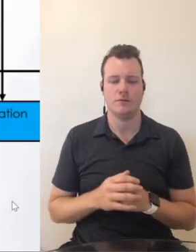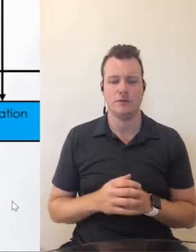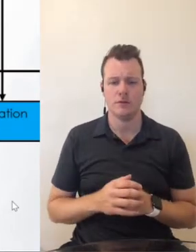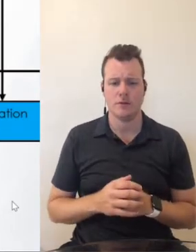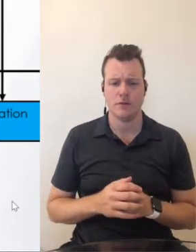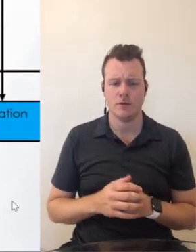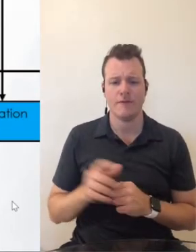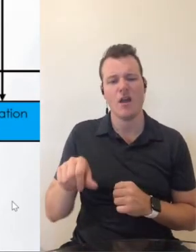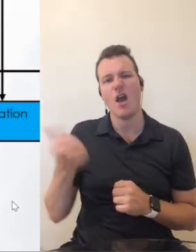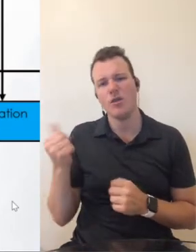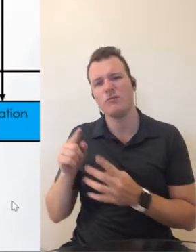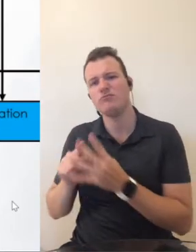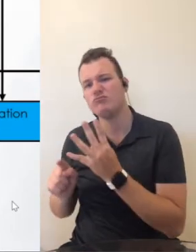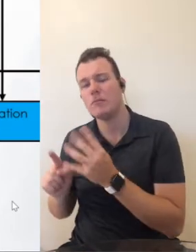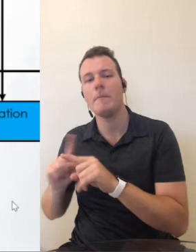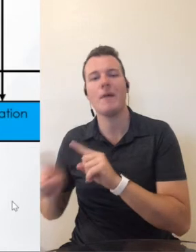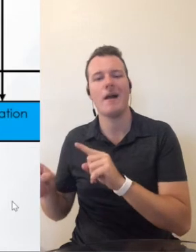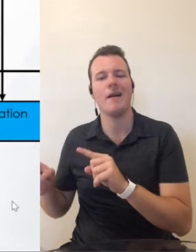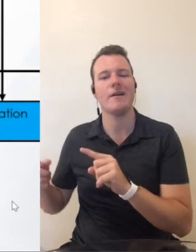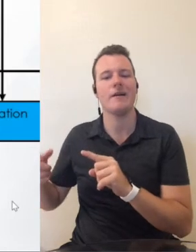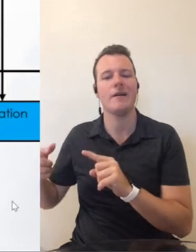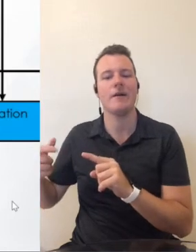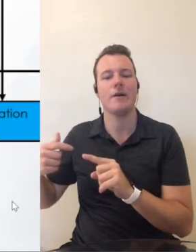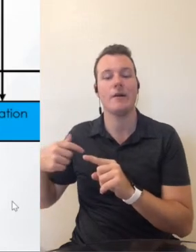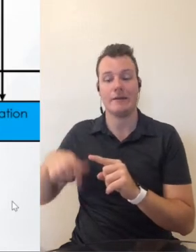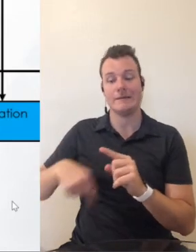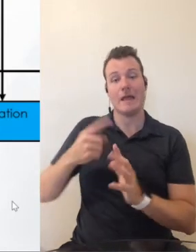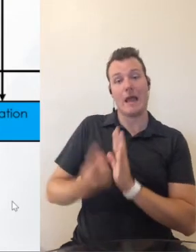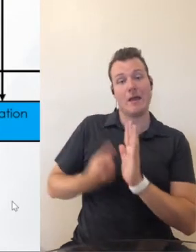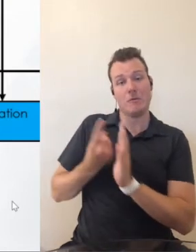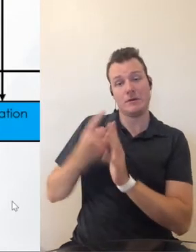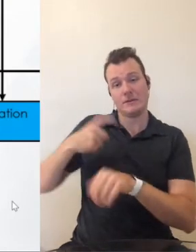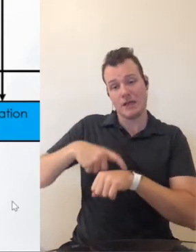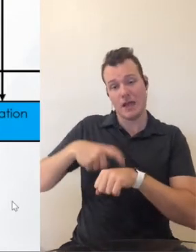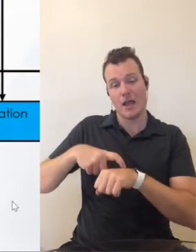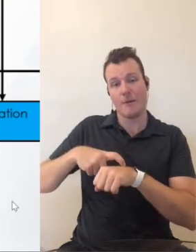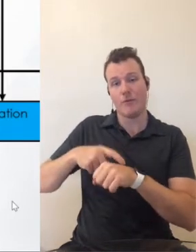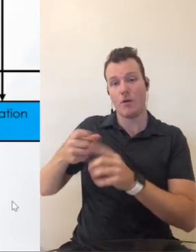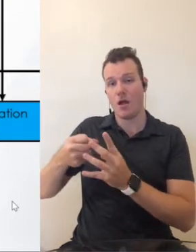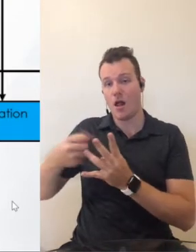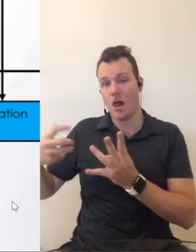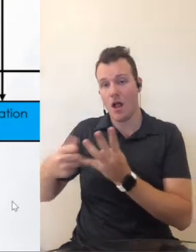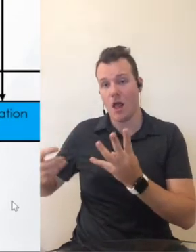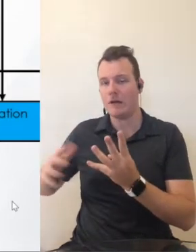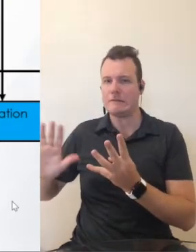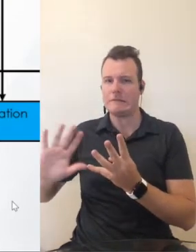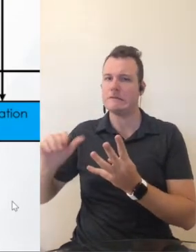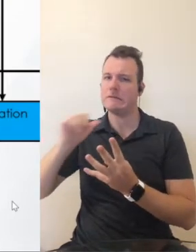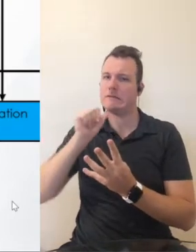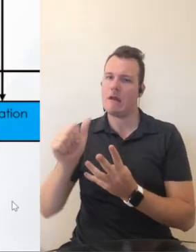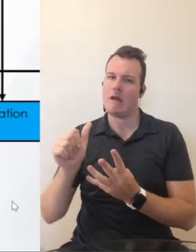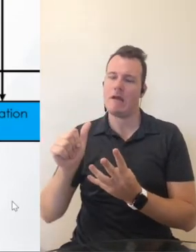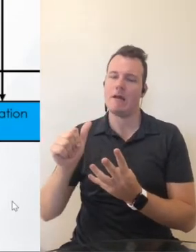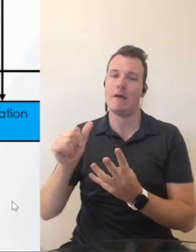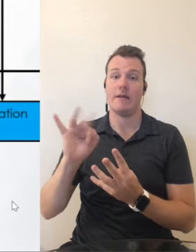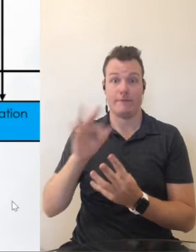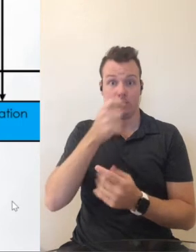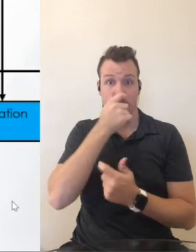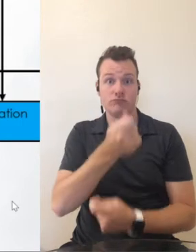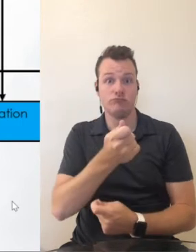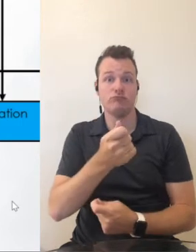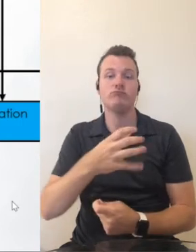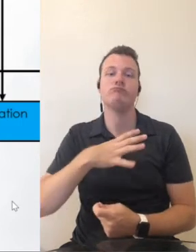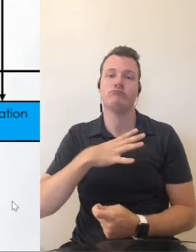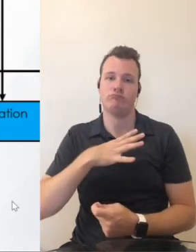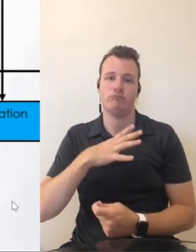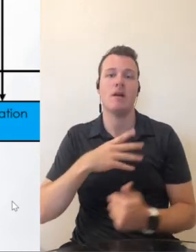and a price skimming. But given that we only have an hour, I won't get into those this evening. If you're interested in those topics,